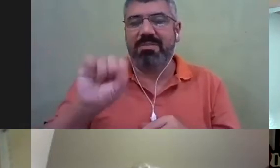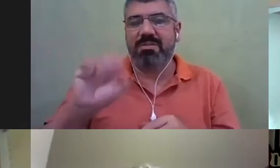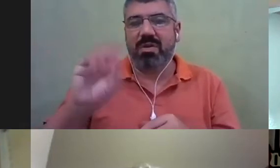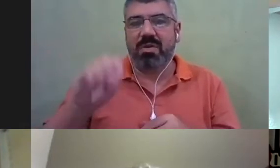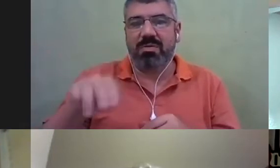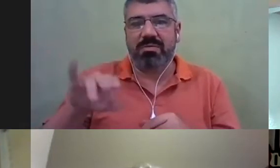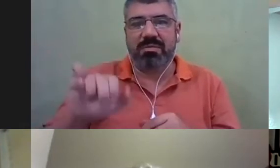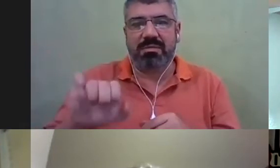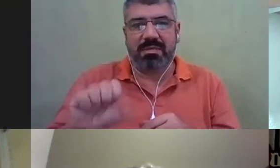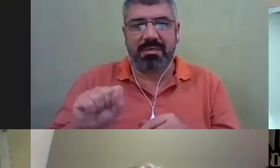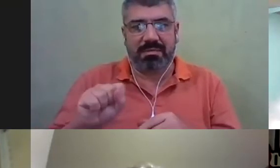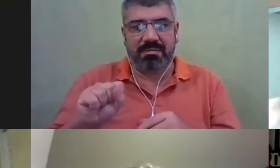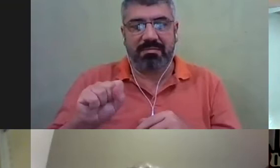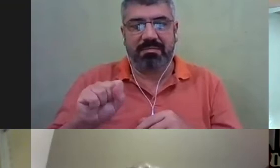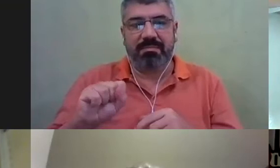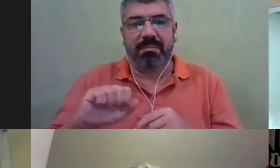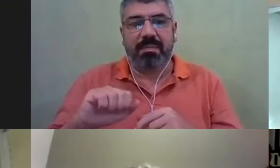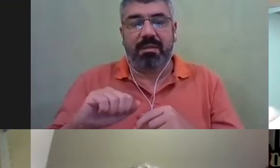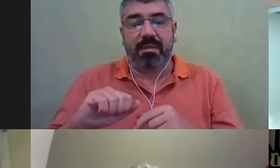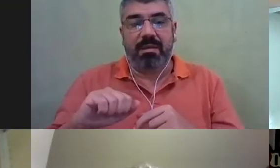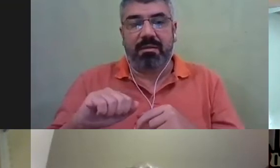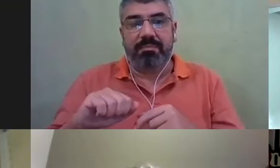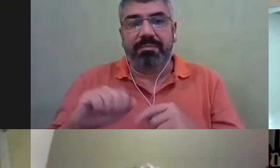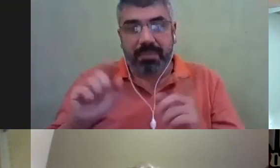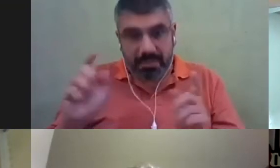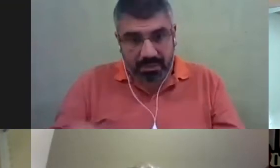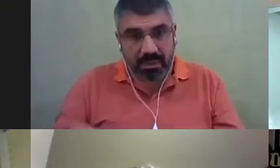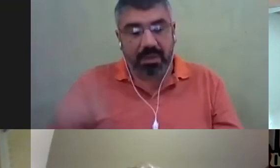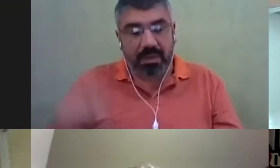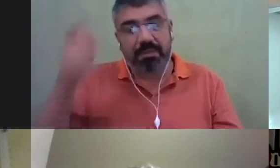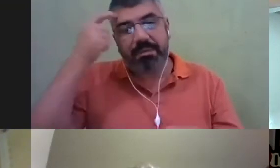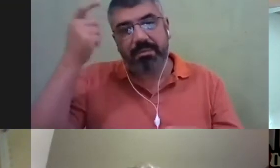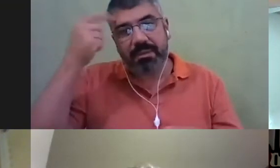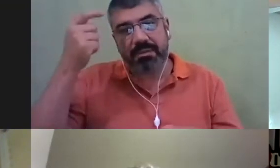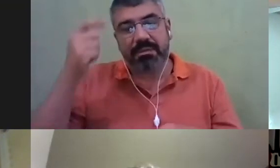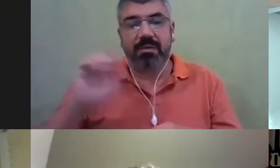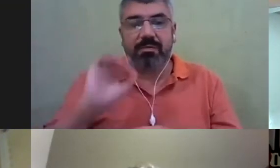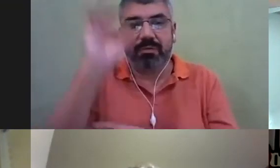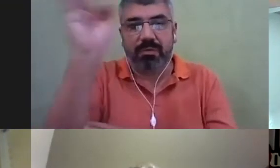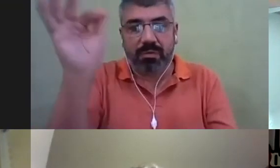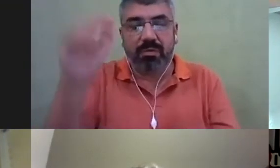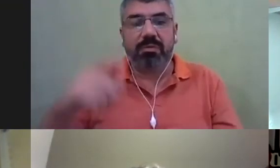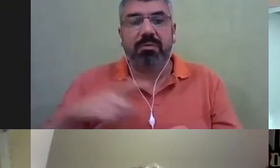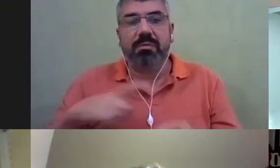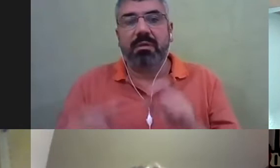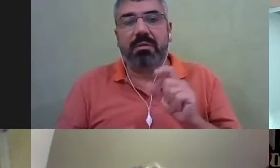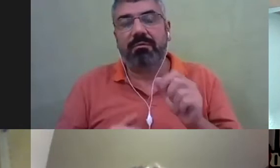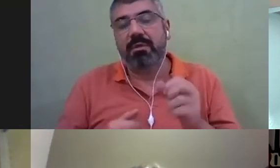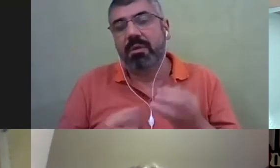talks about agency as a possibility of envisioning the future. And Stetsenko, she also talks